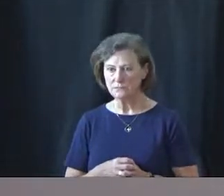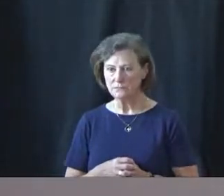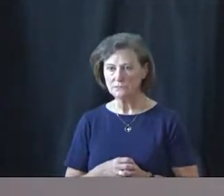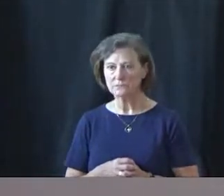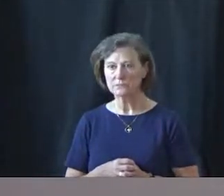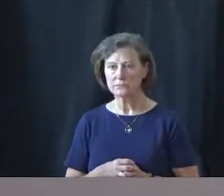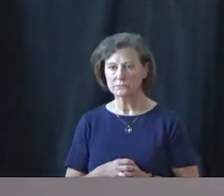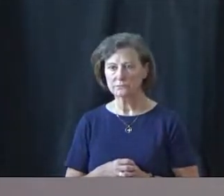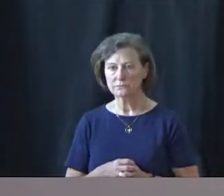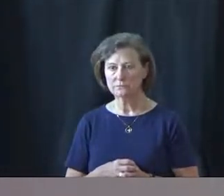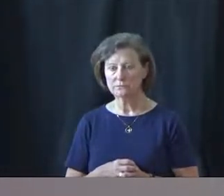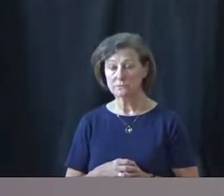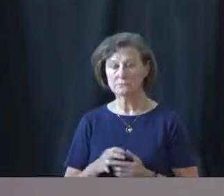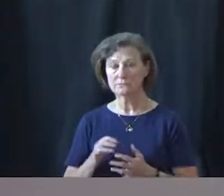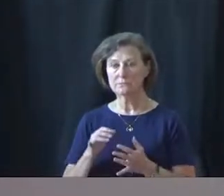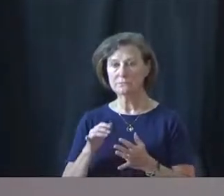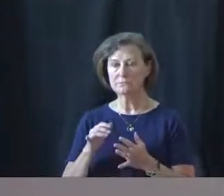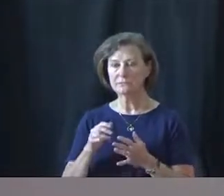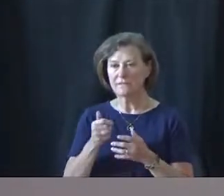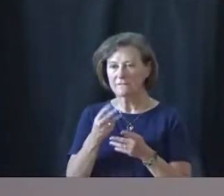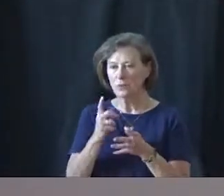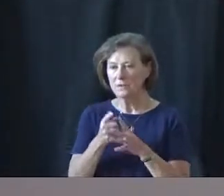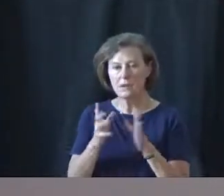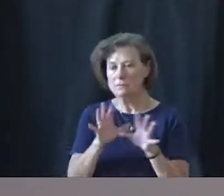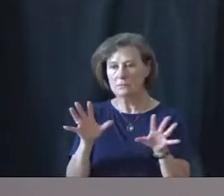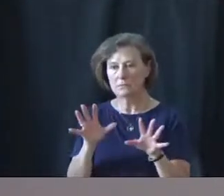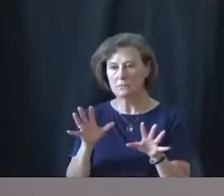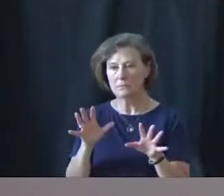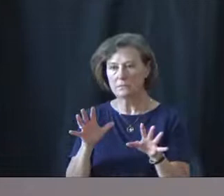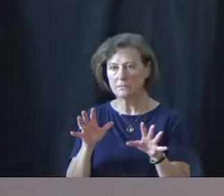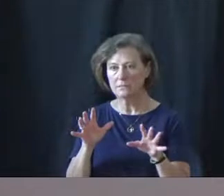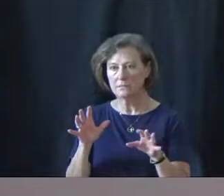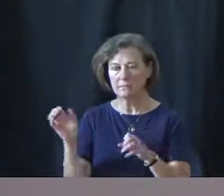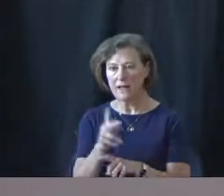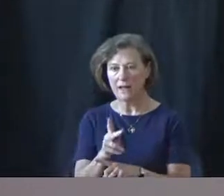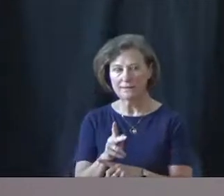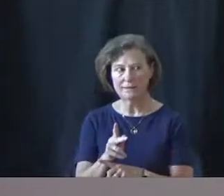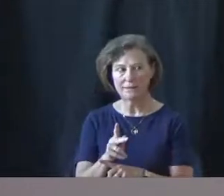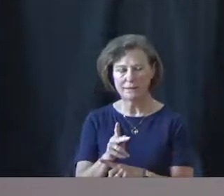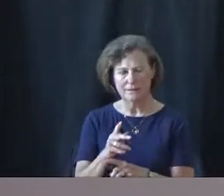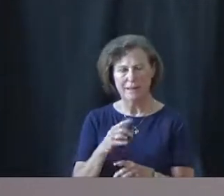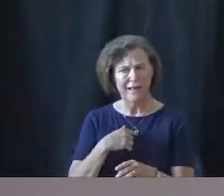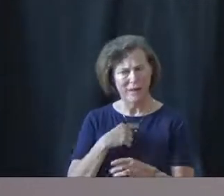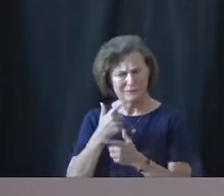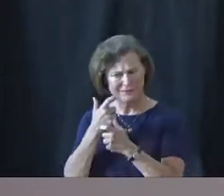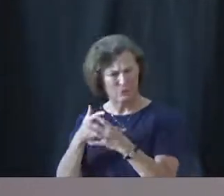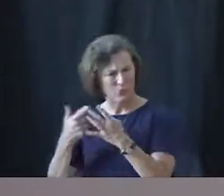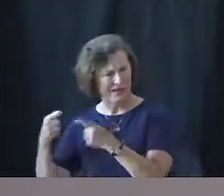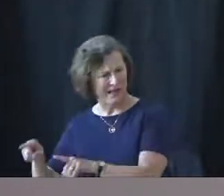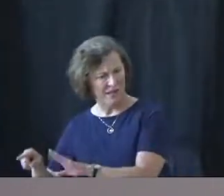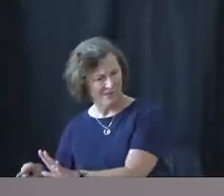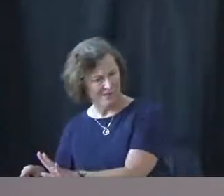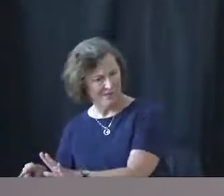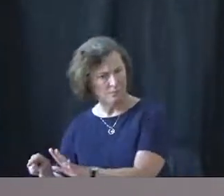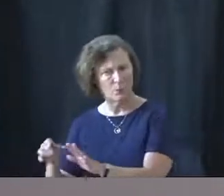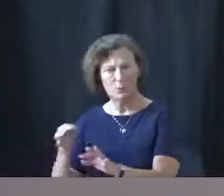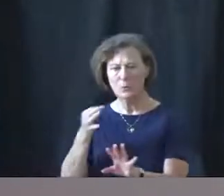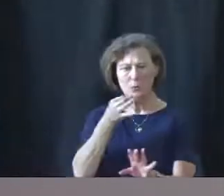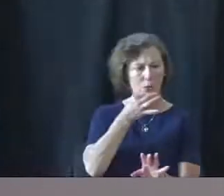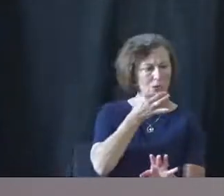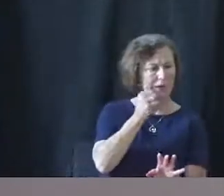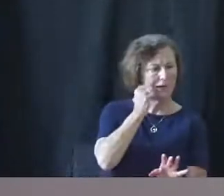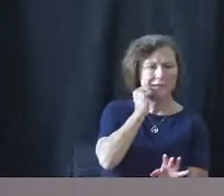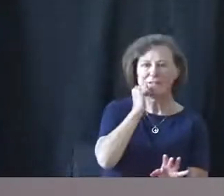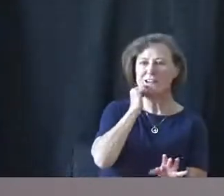The spell broke after a few minutes, and though I was intrigued by what had happened, soon everyday life